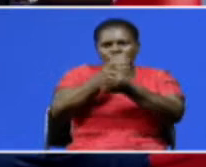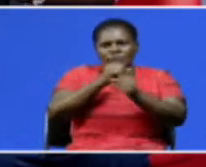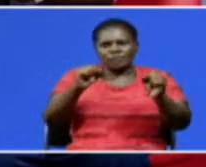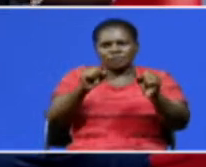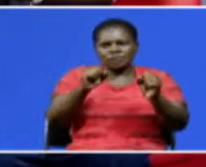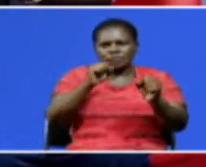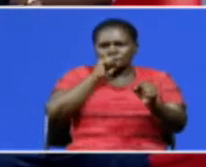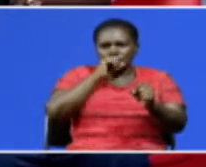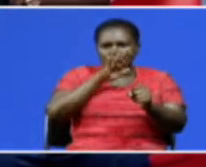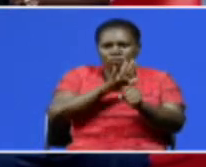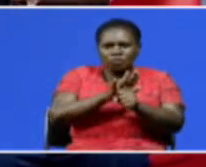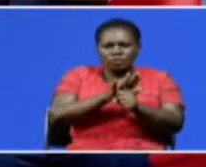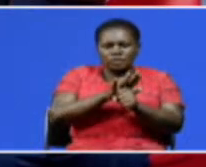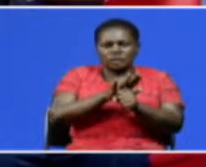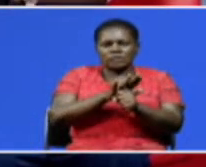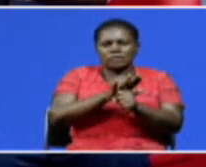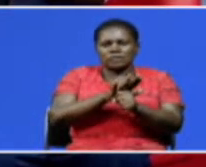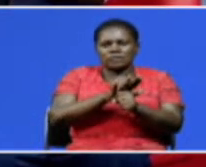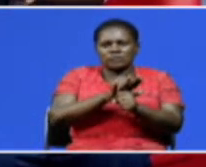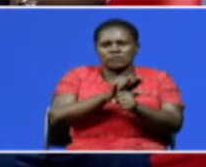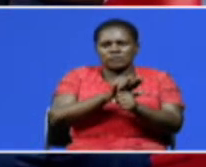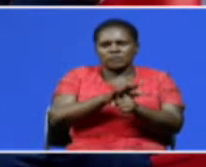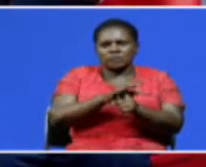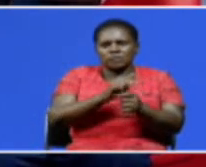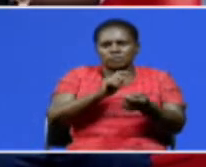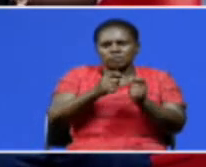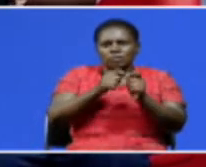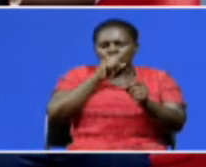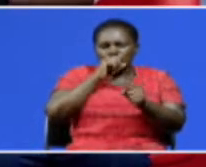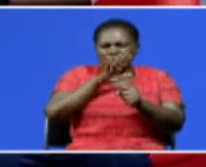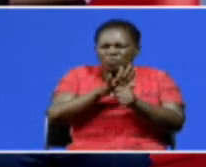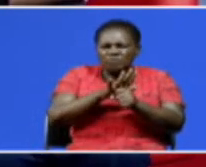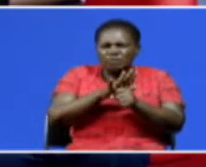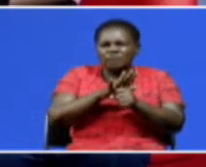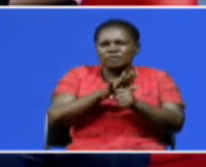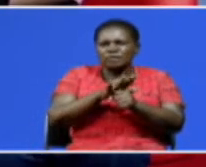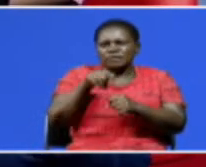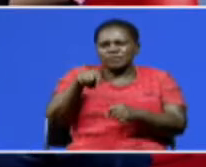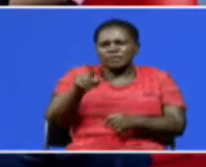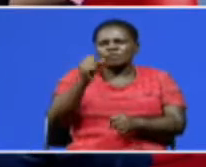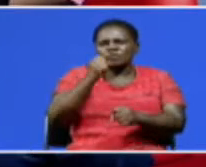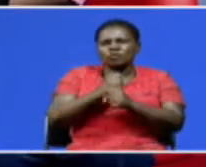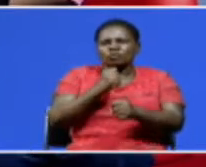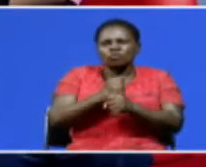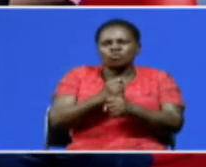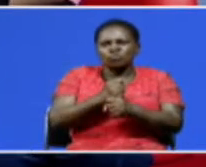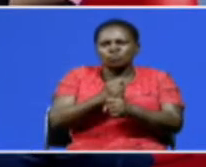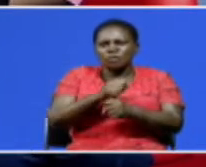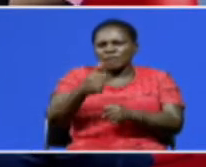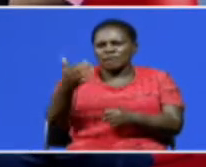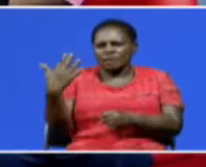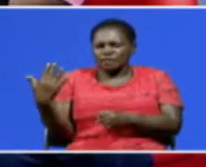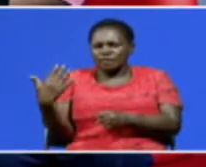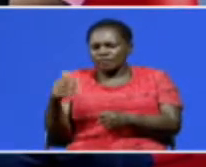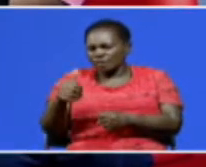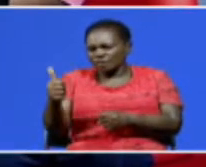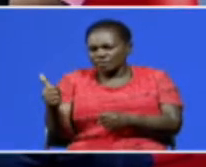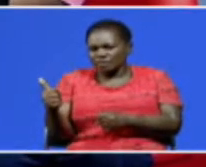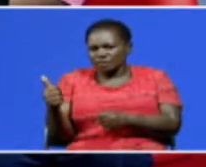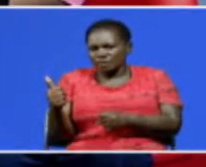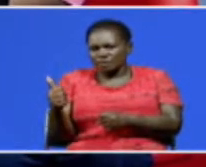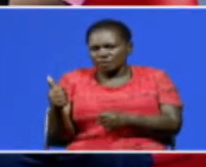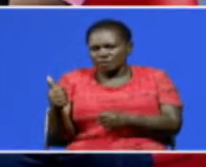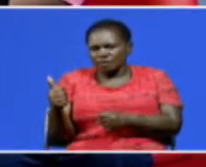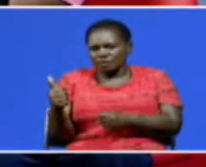commit a highly indebted country thanks to his debt promiscuity just for him to do an ego run? Any others? Well, big words there.